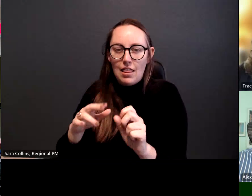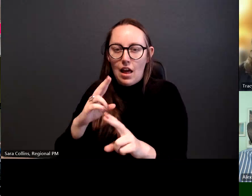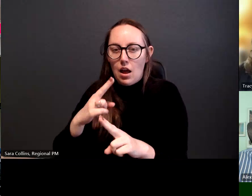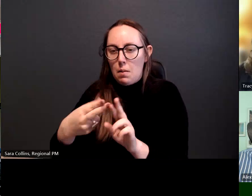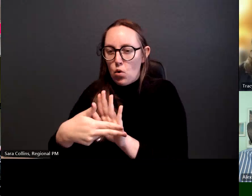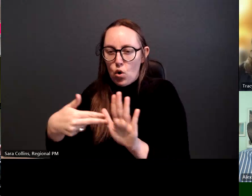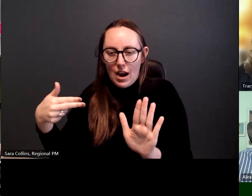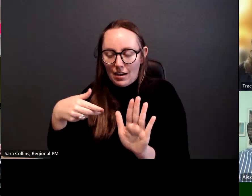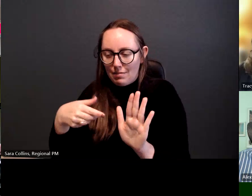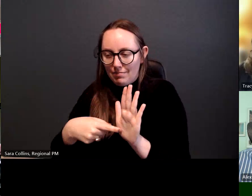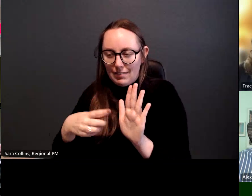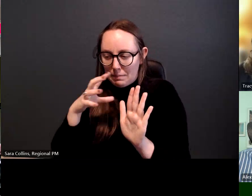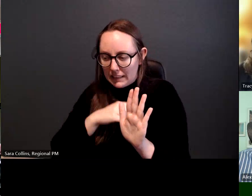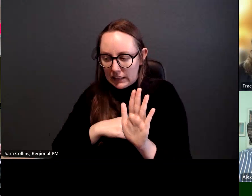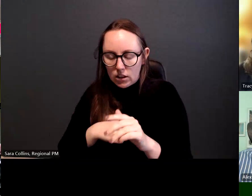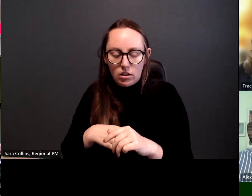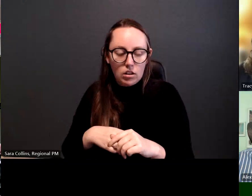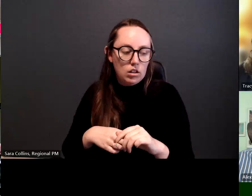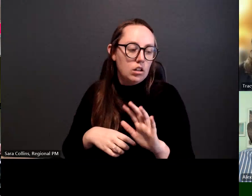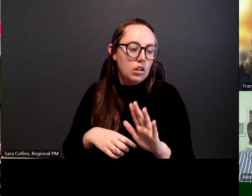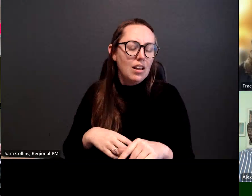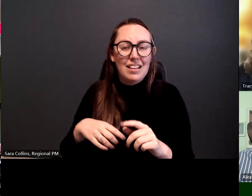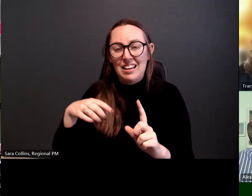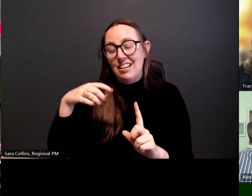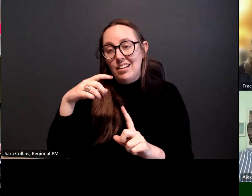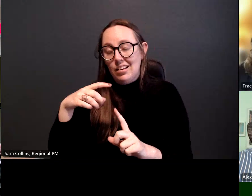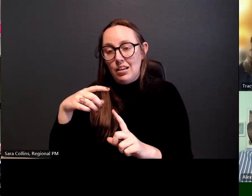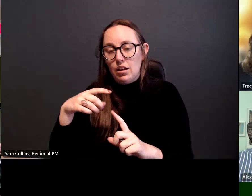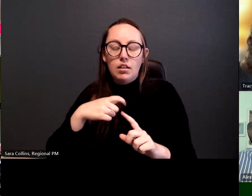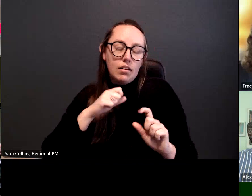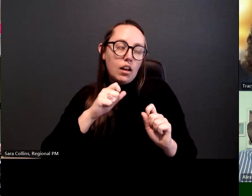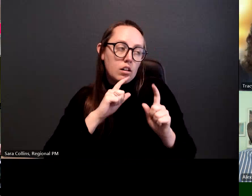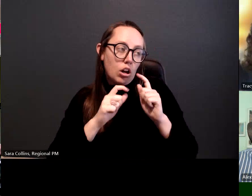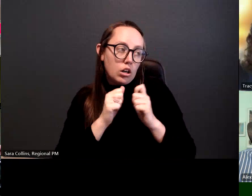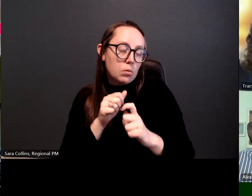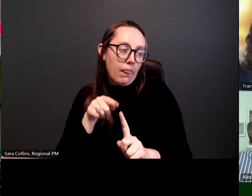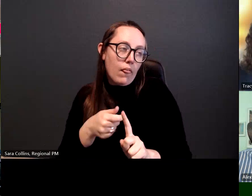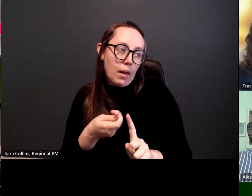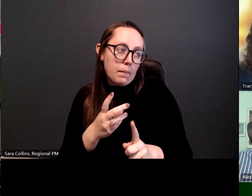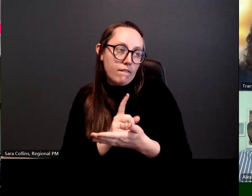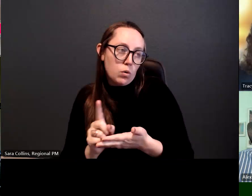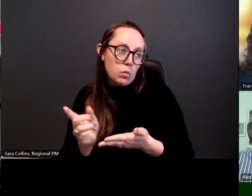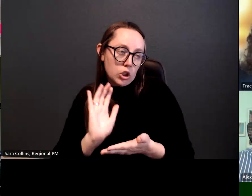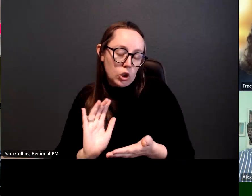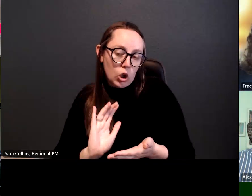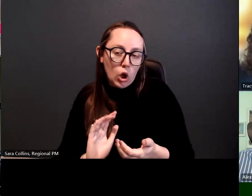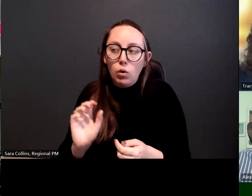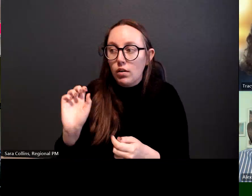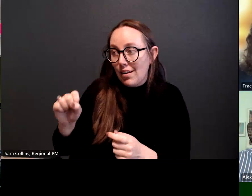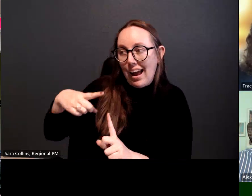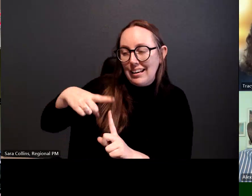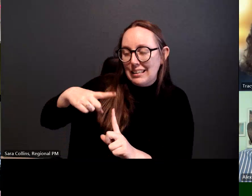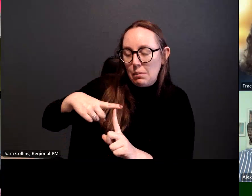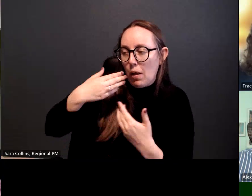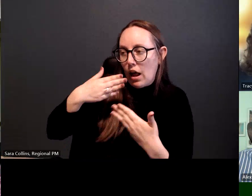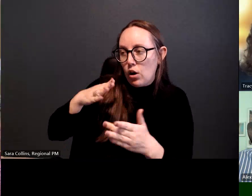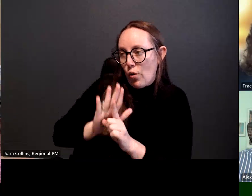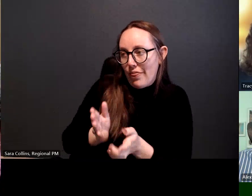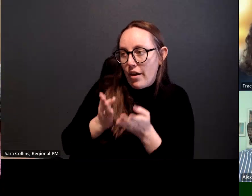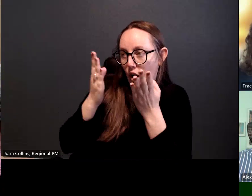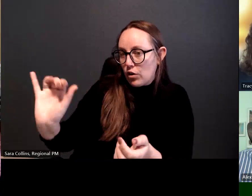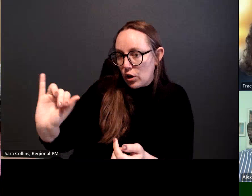and I don't know what T-Mobile's offering is either. But my point is that there's an opportunity to do this right, and the plan is the place to